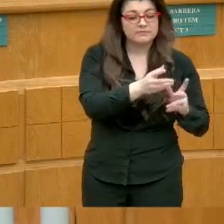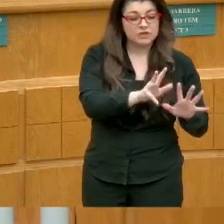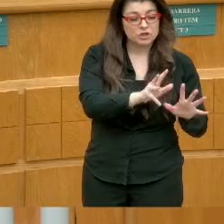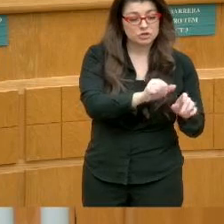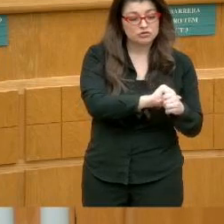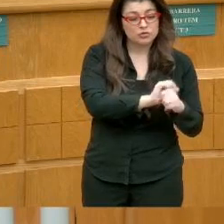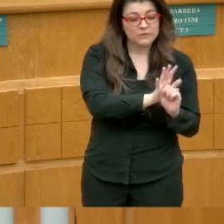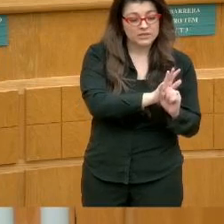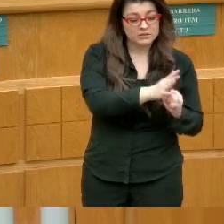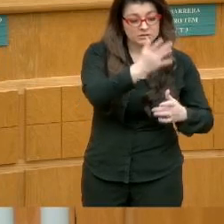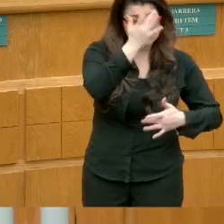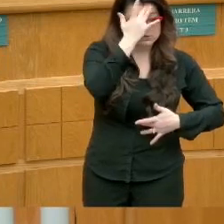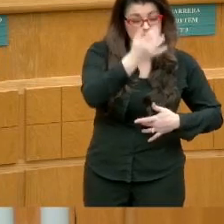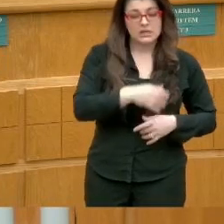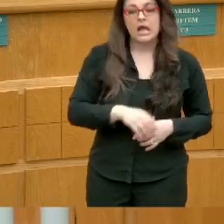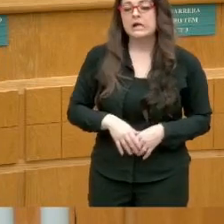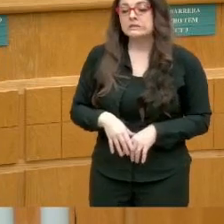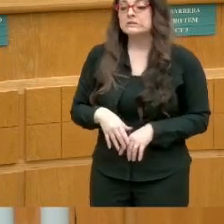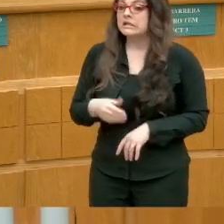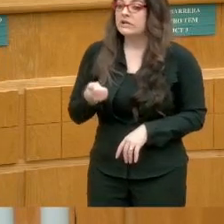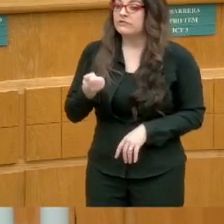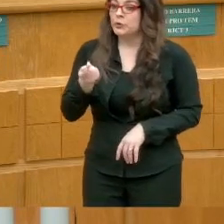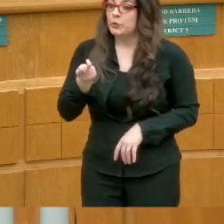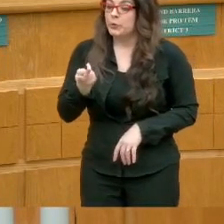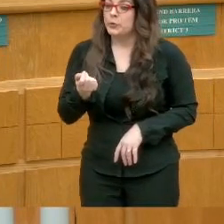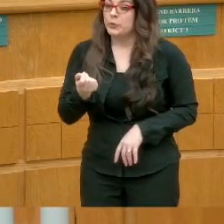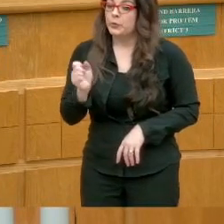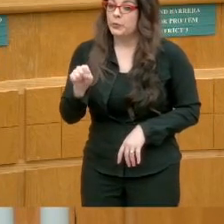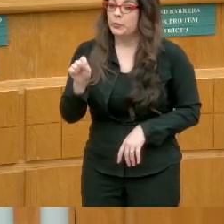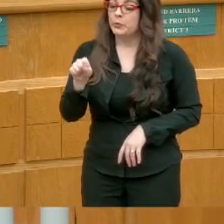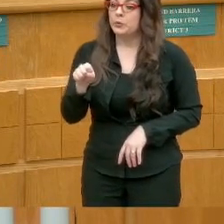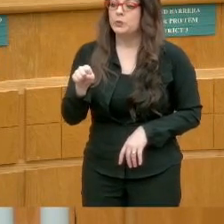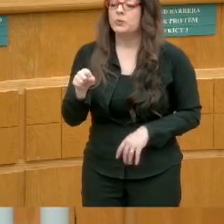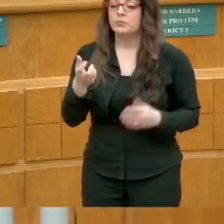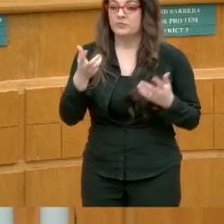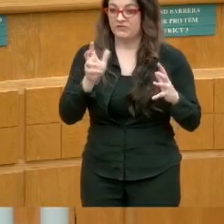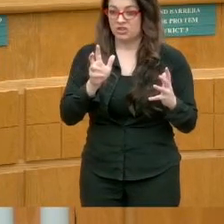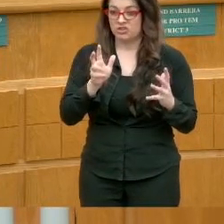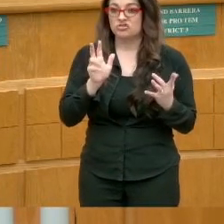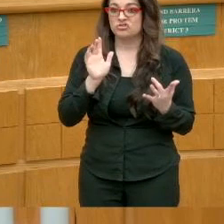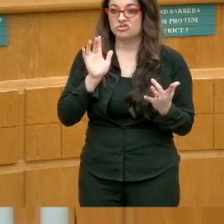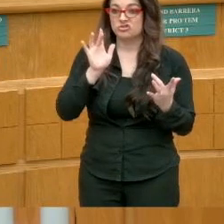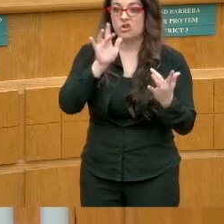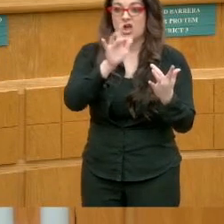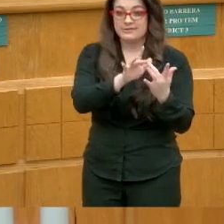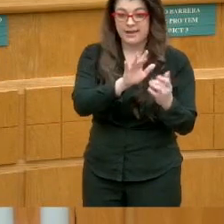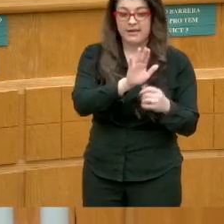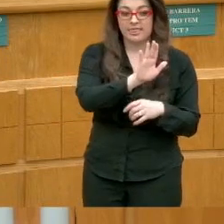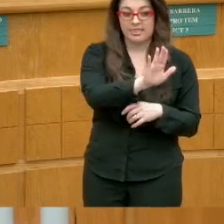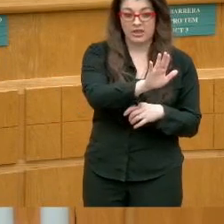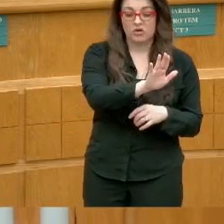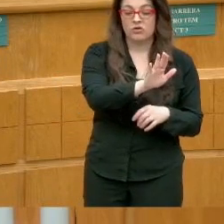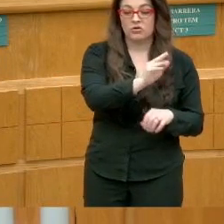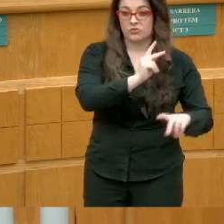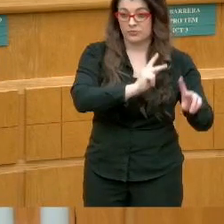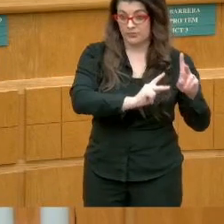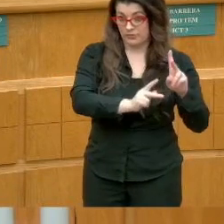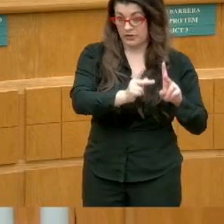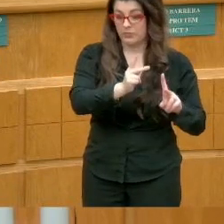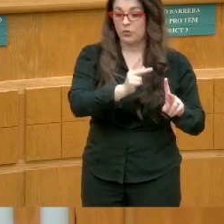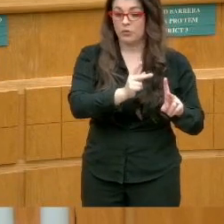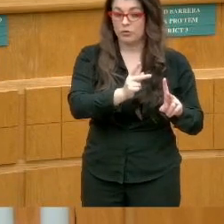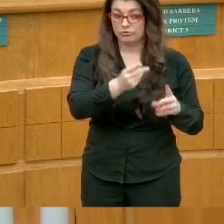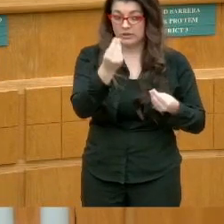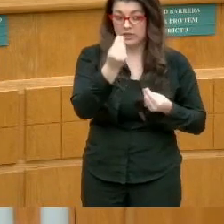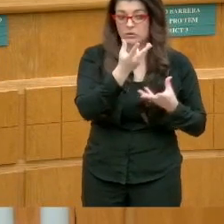people that have actually tested positive, and we're actually have reached out to all of their contacts to make sure that they know what